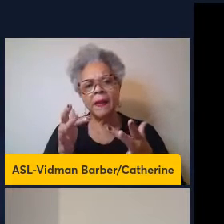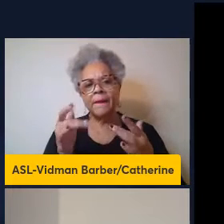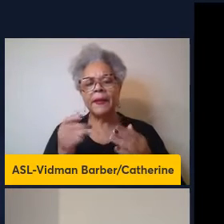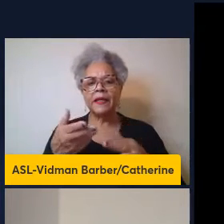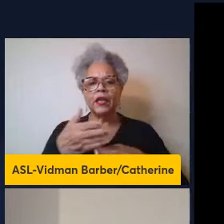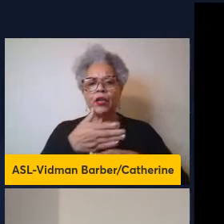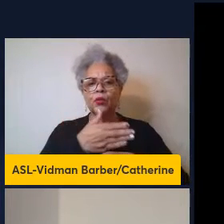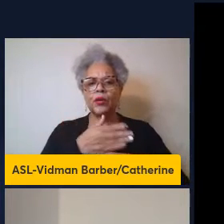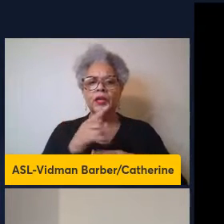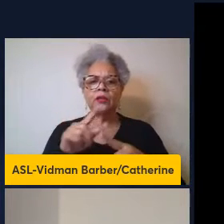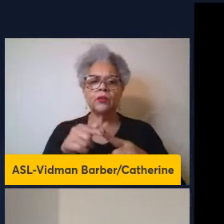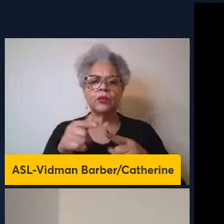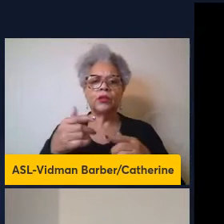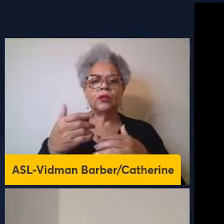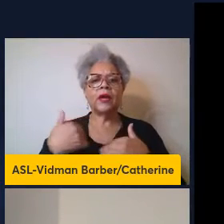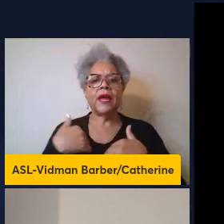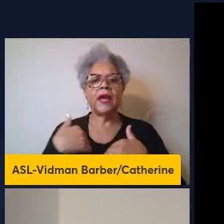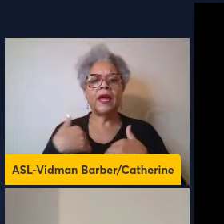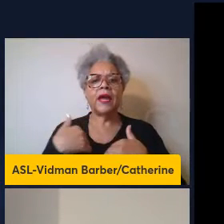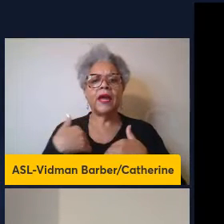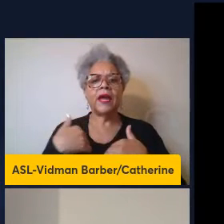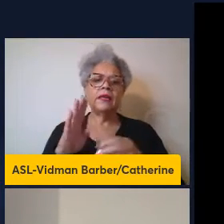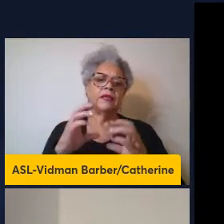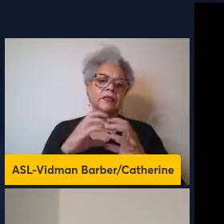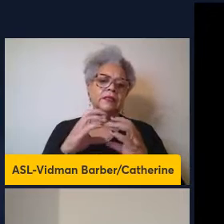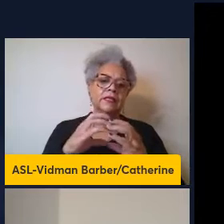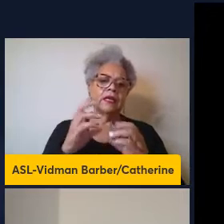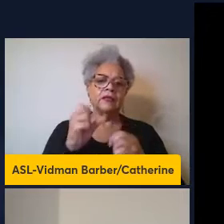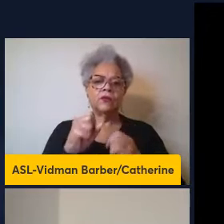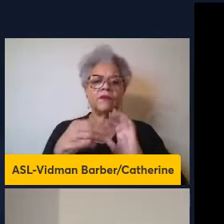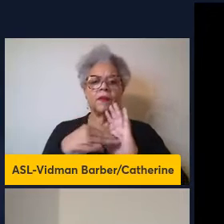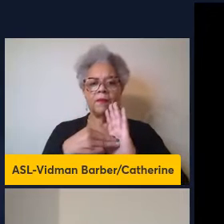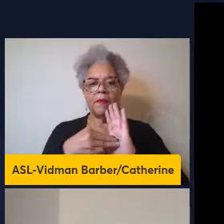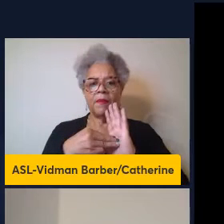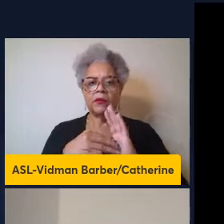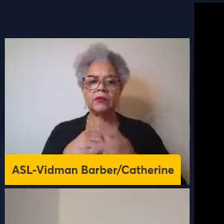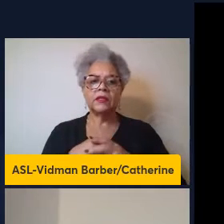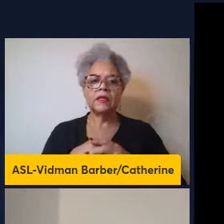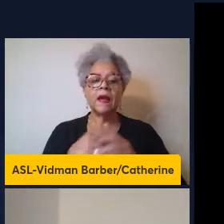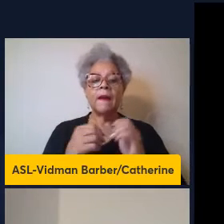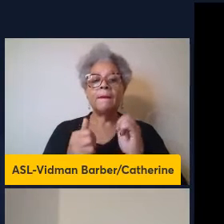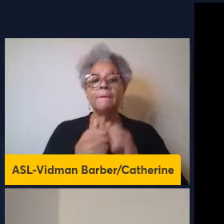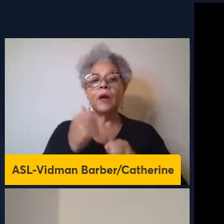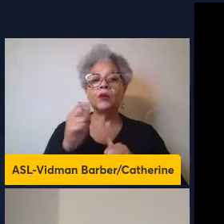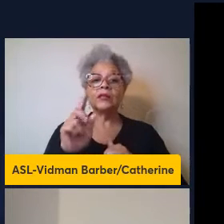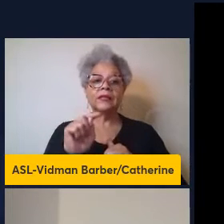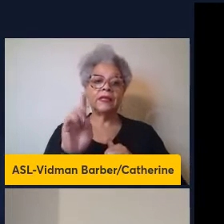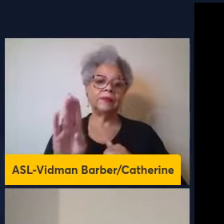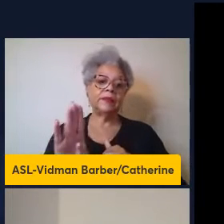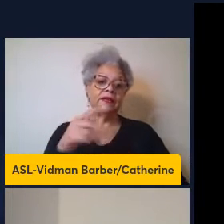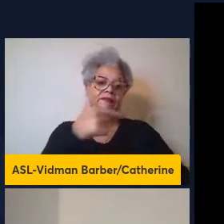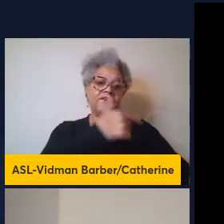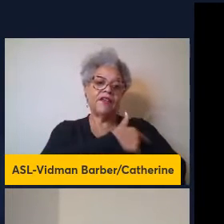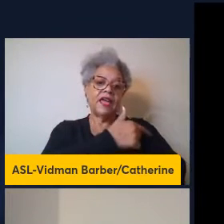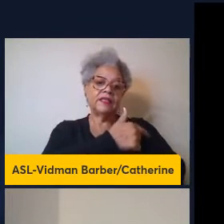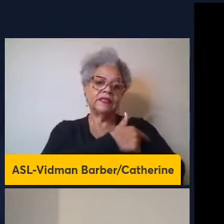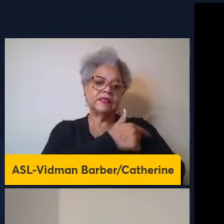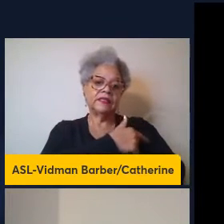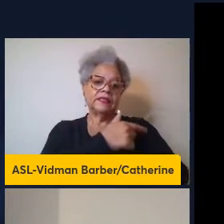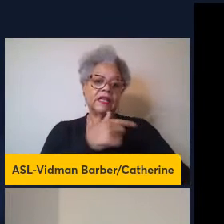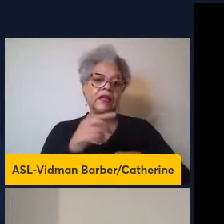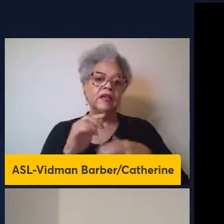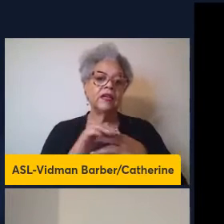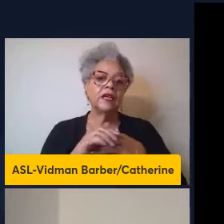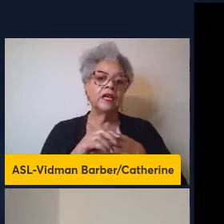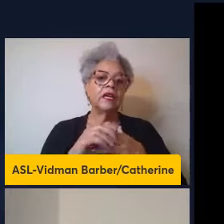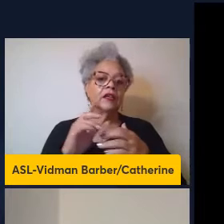cells in the animal model. So as a result of this, most TB vaccines aim to induce a robust T